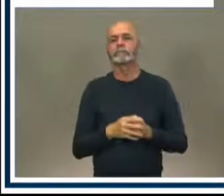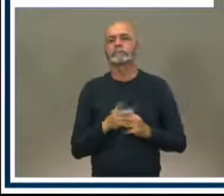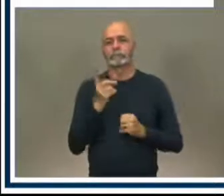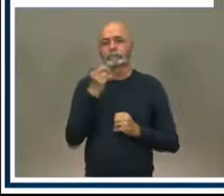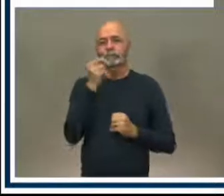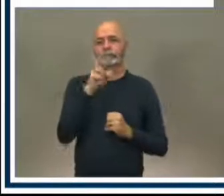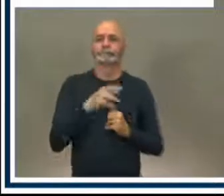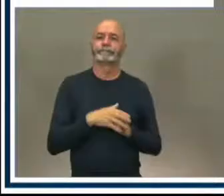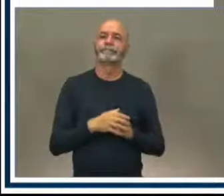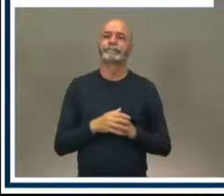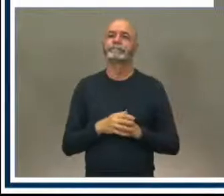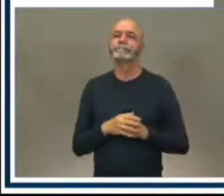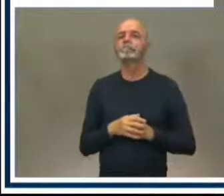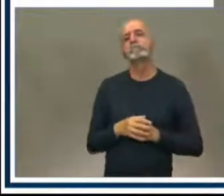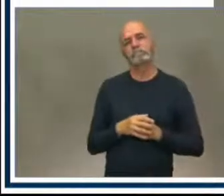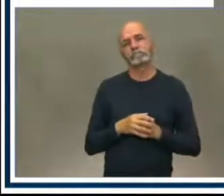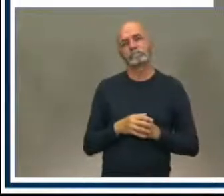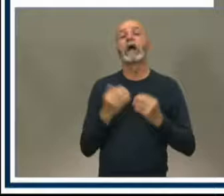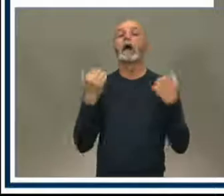some clinics